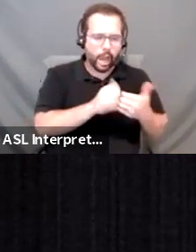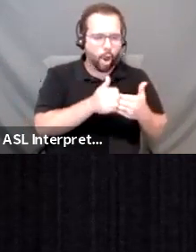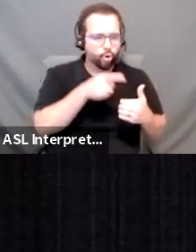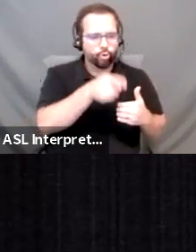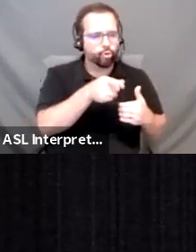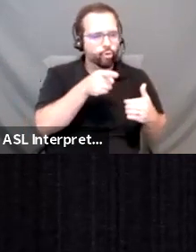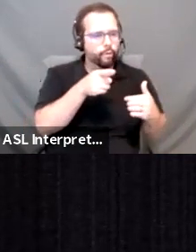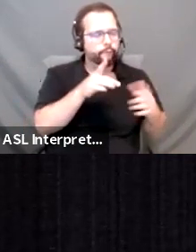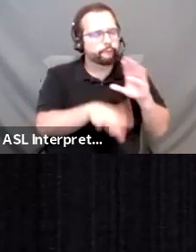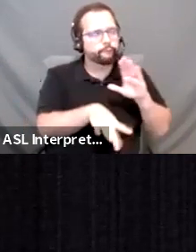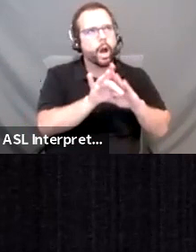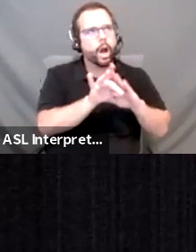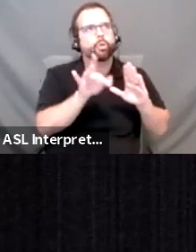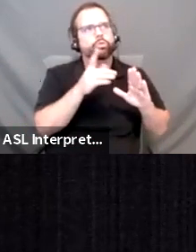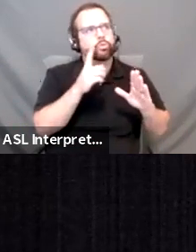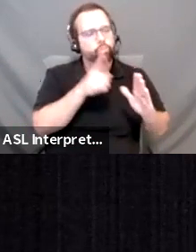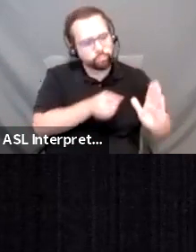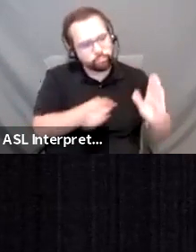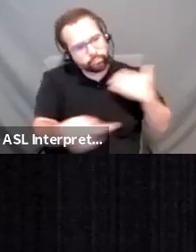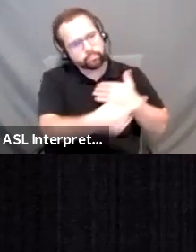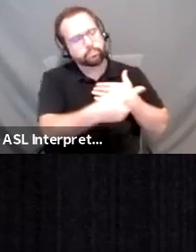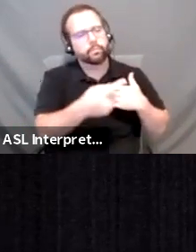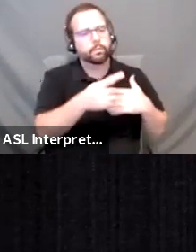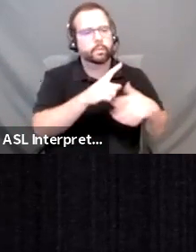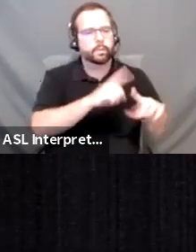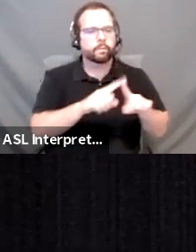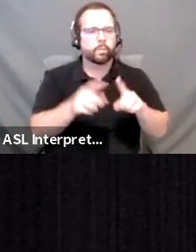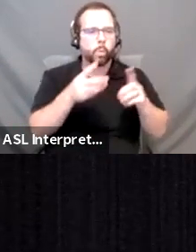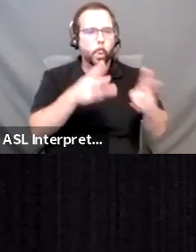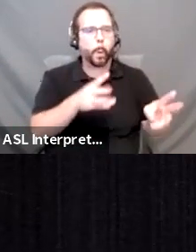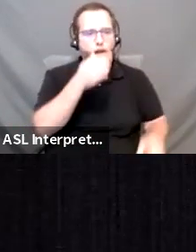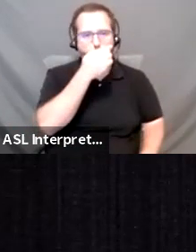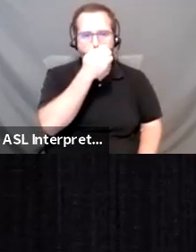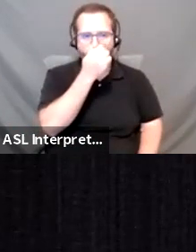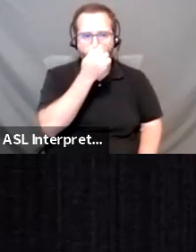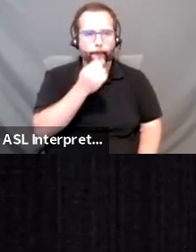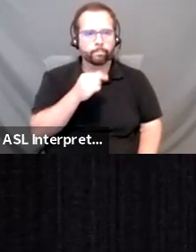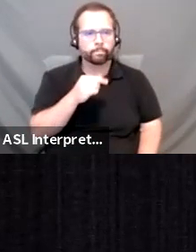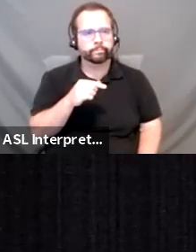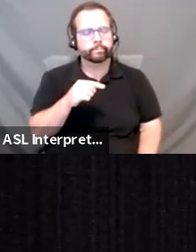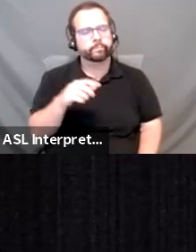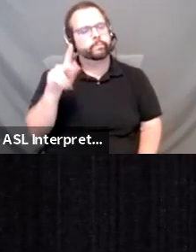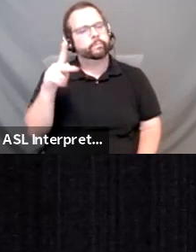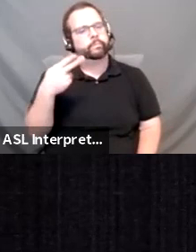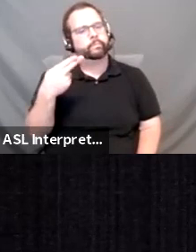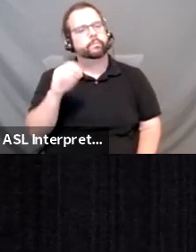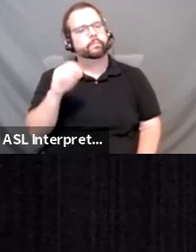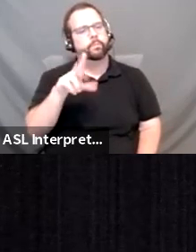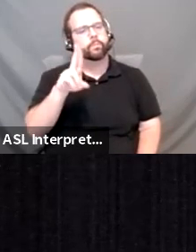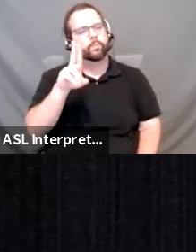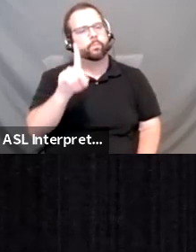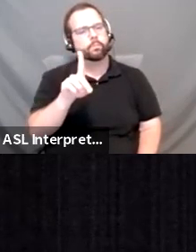gotten around that, or have you? Elude stack. With the peer support, what we do